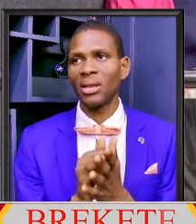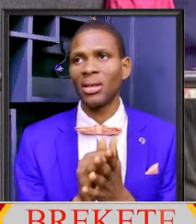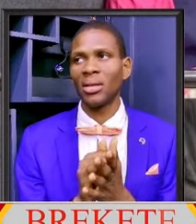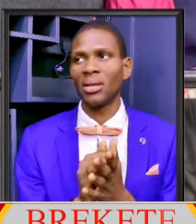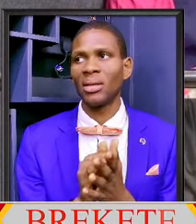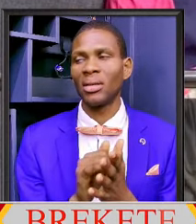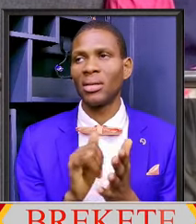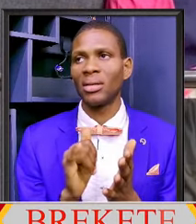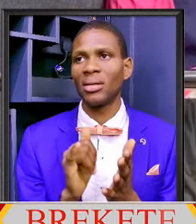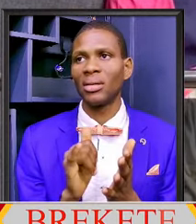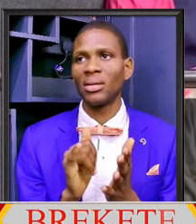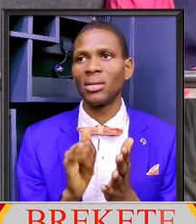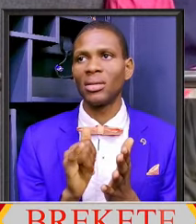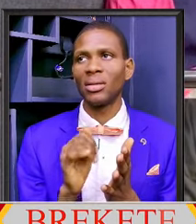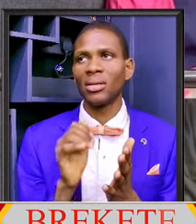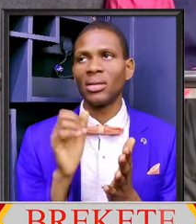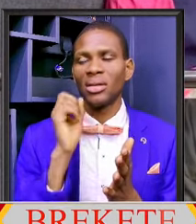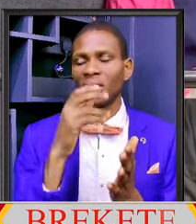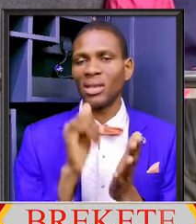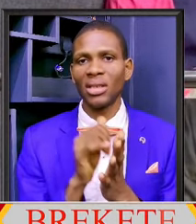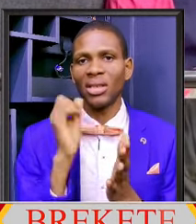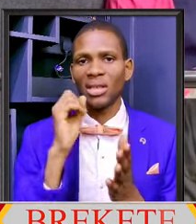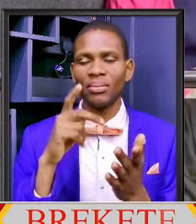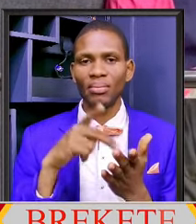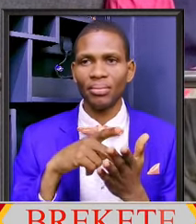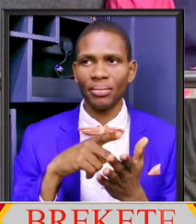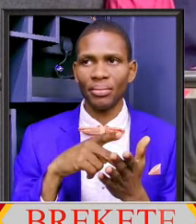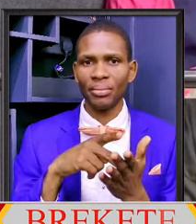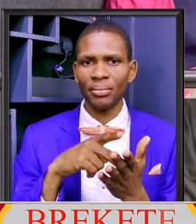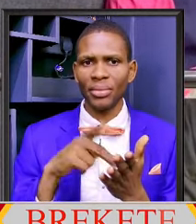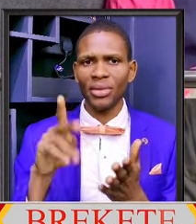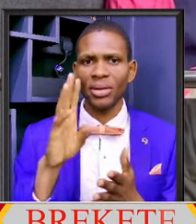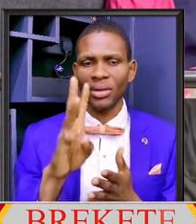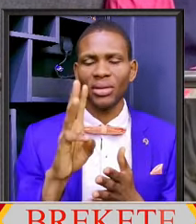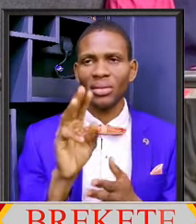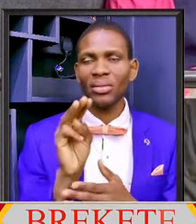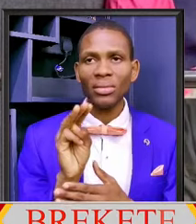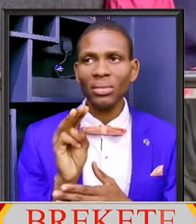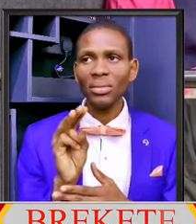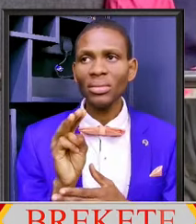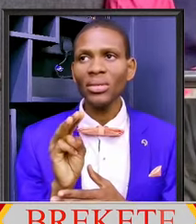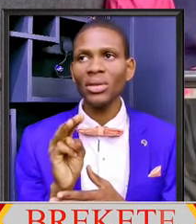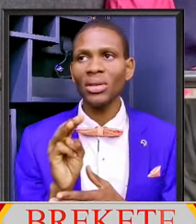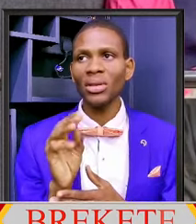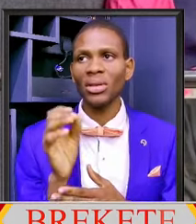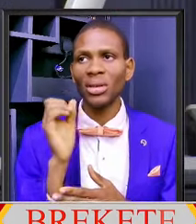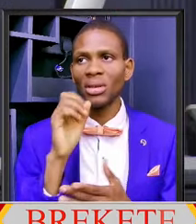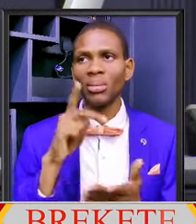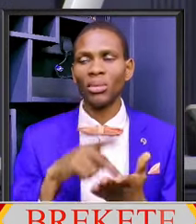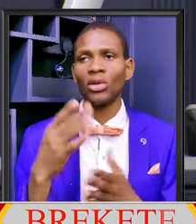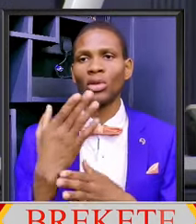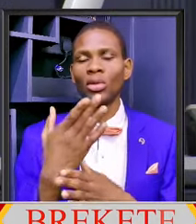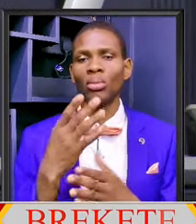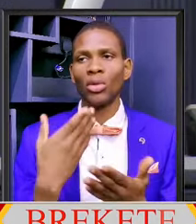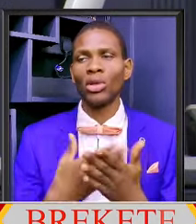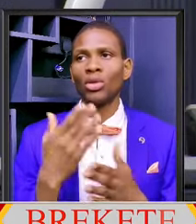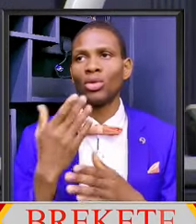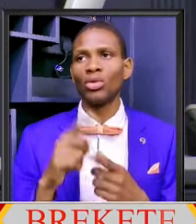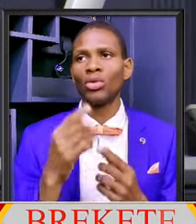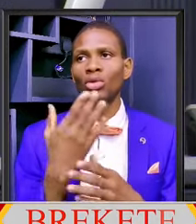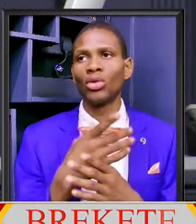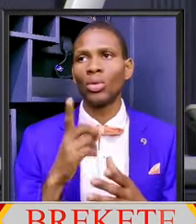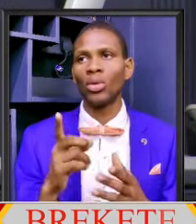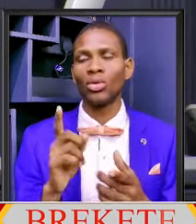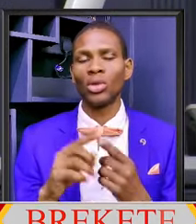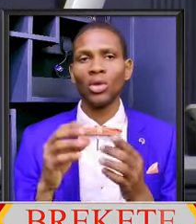either she paid 6 million. Either she was one. She claims that she paid money to somebody. To the